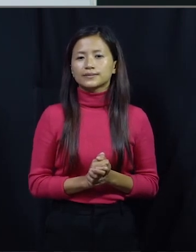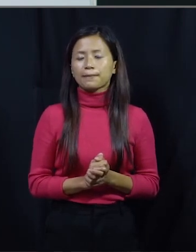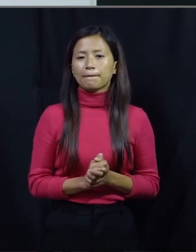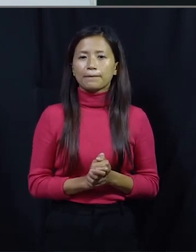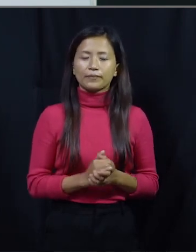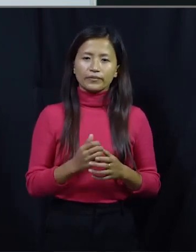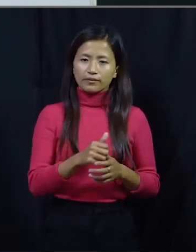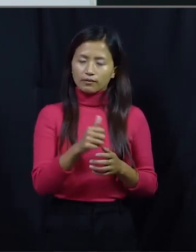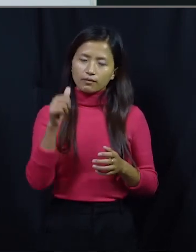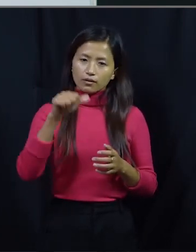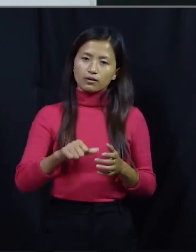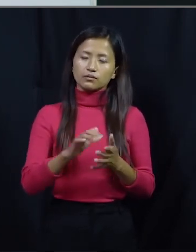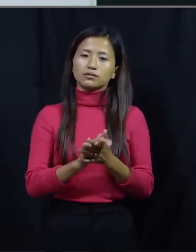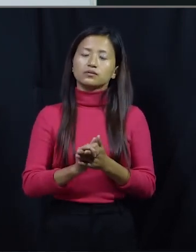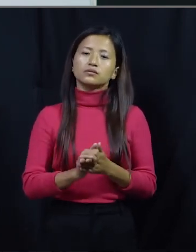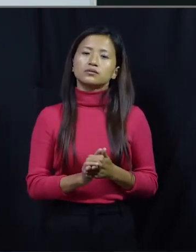any